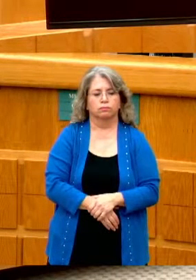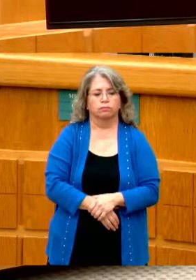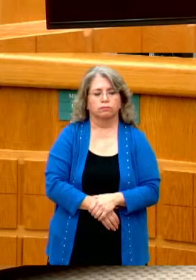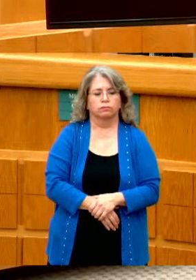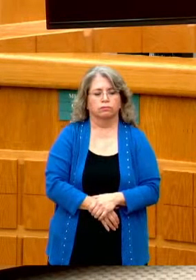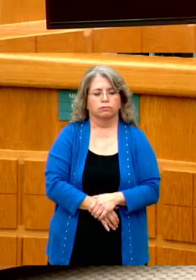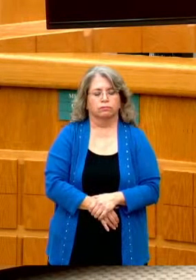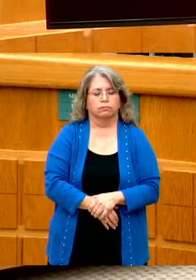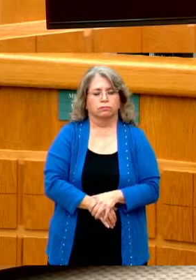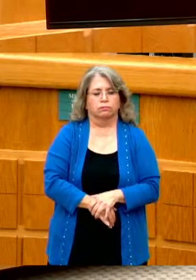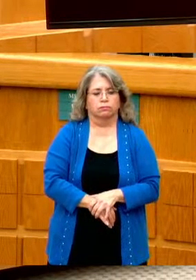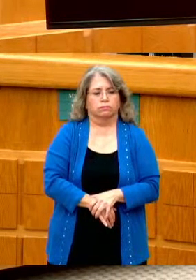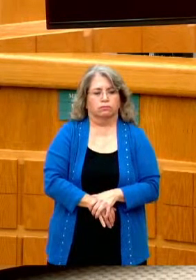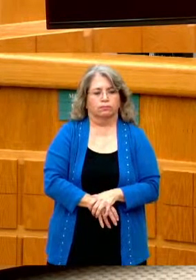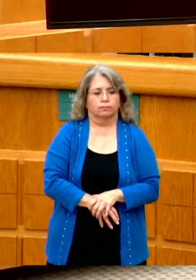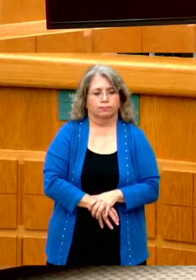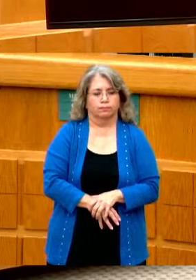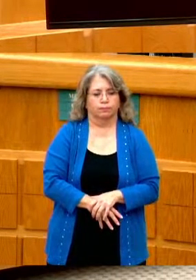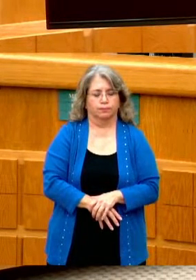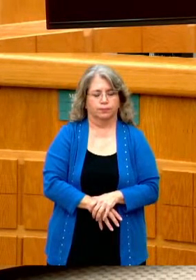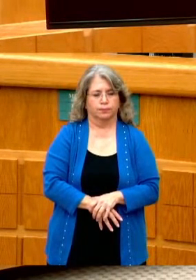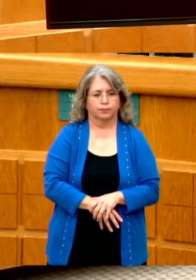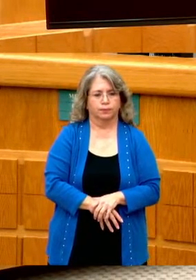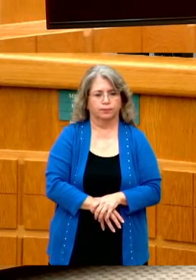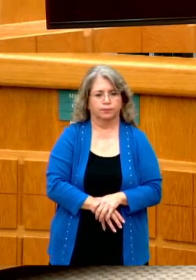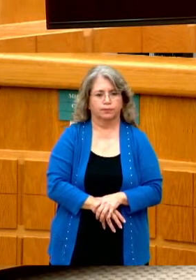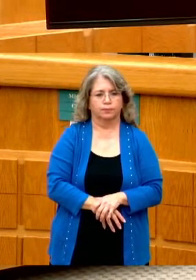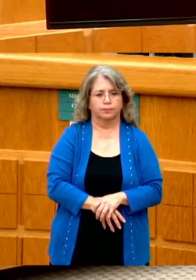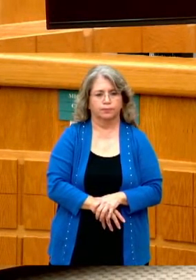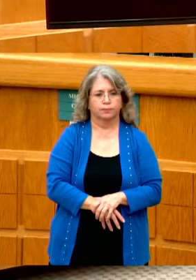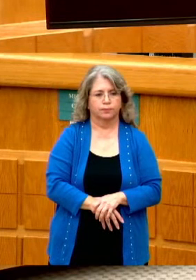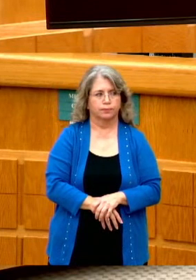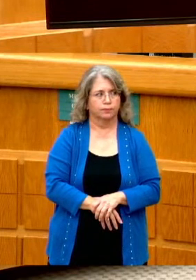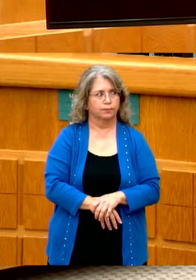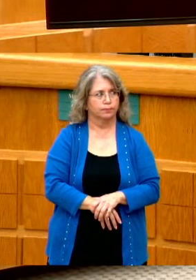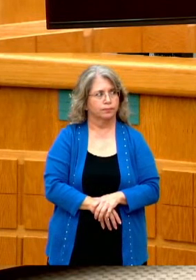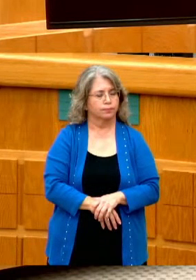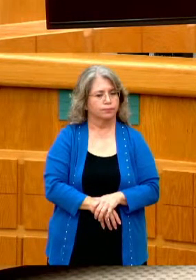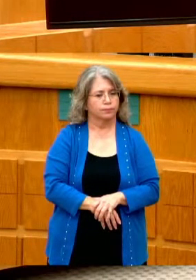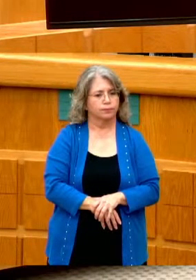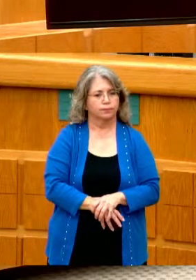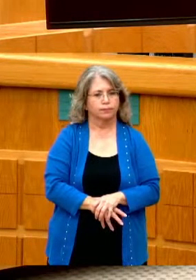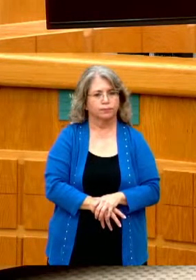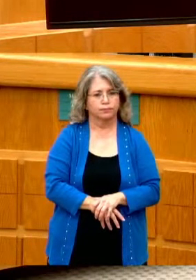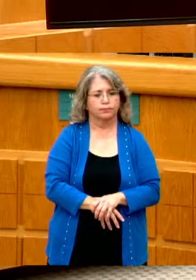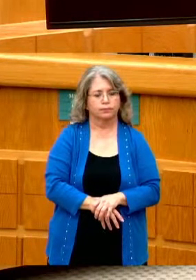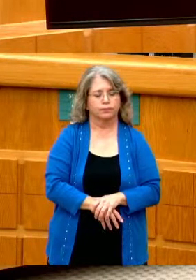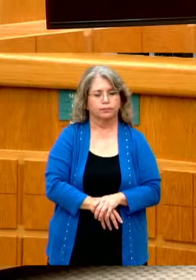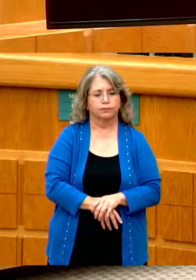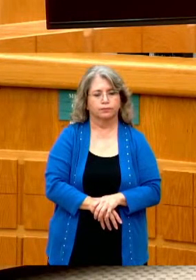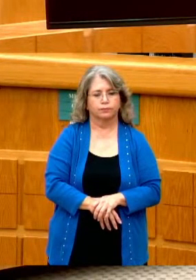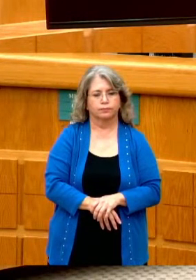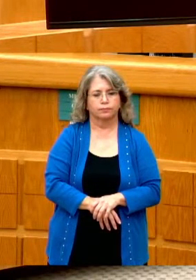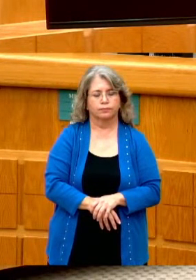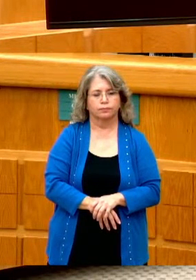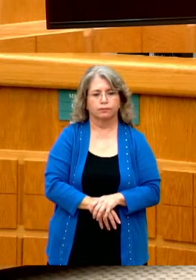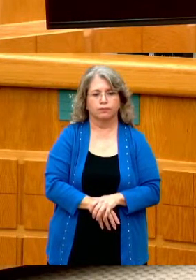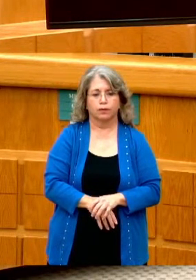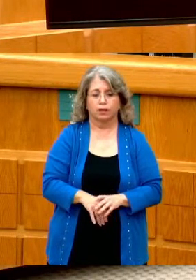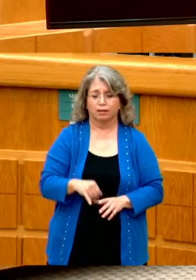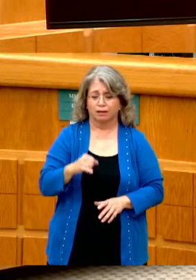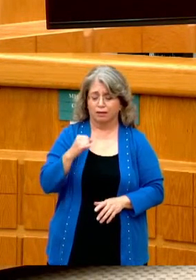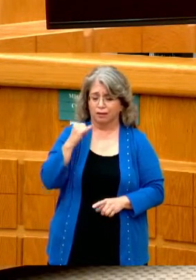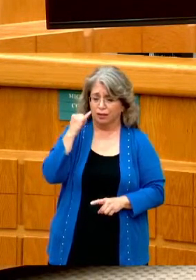grupo de población. Recibir la vacuna COVID-19 es una decisión personal que solo usted puede tomar. What if I have